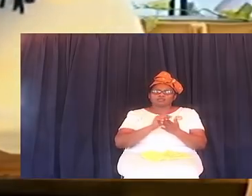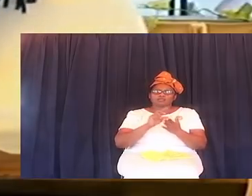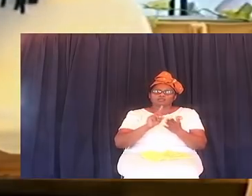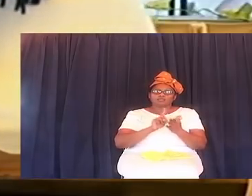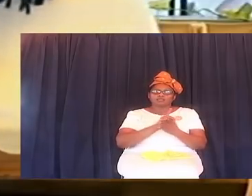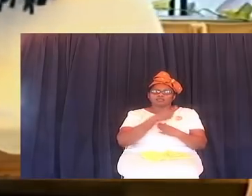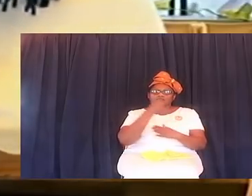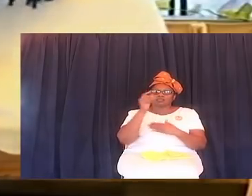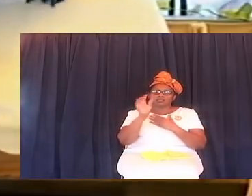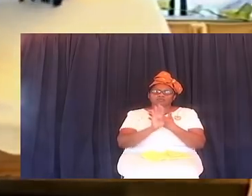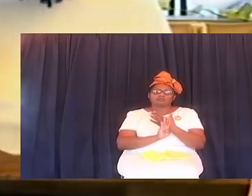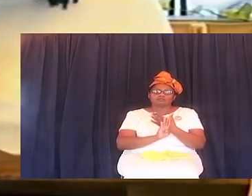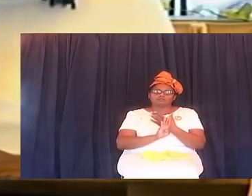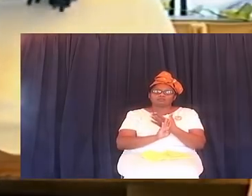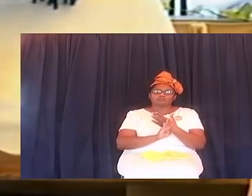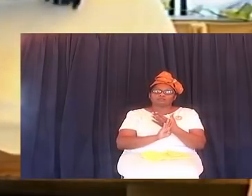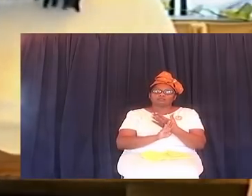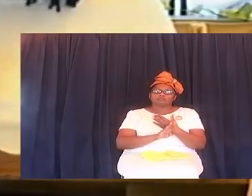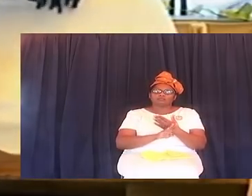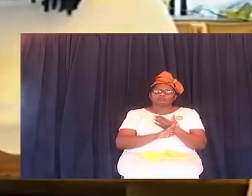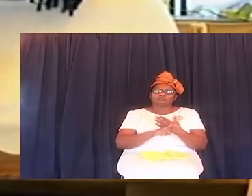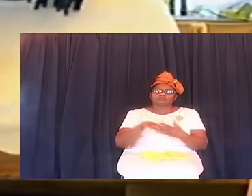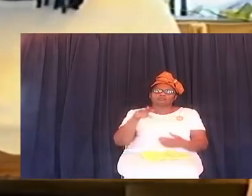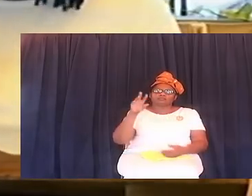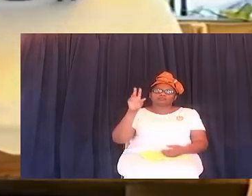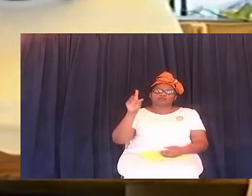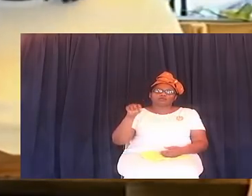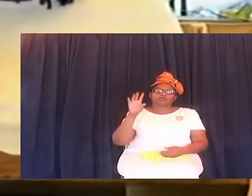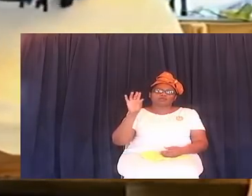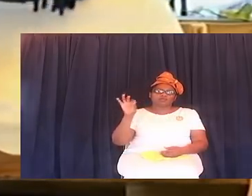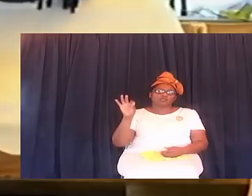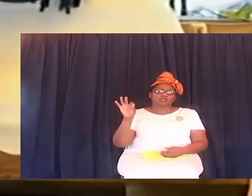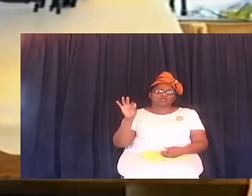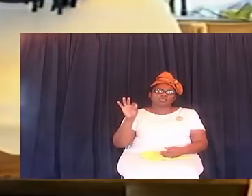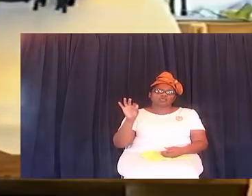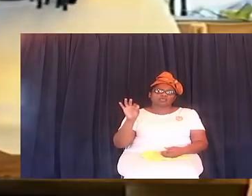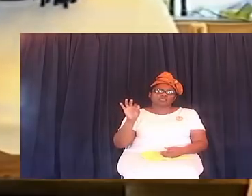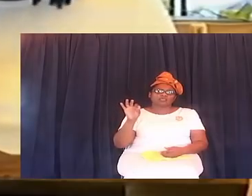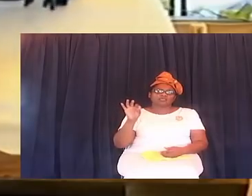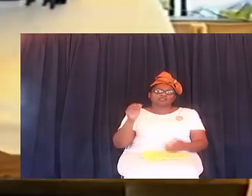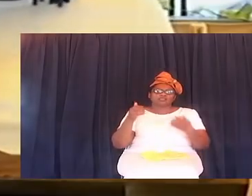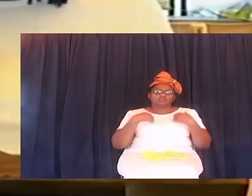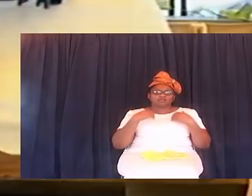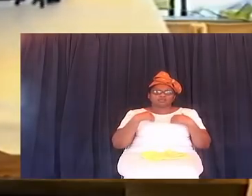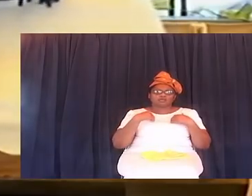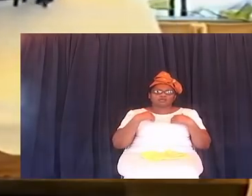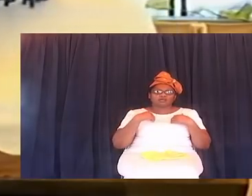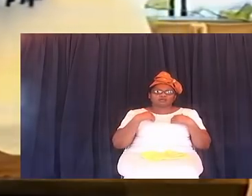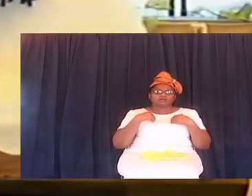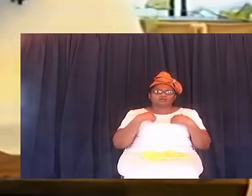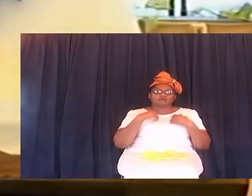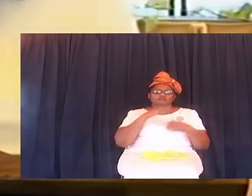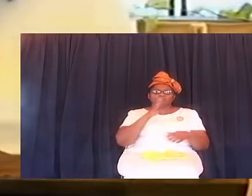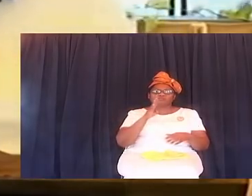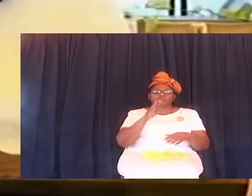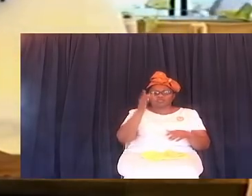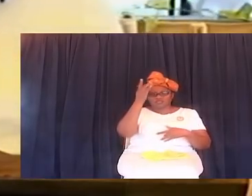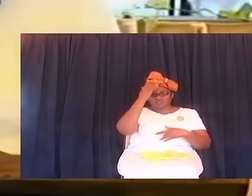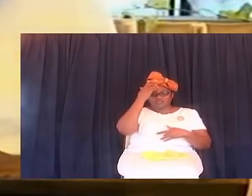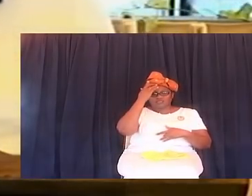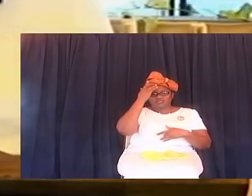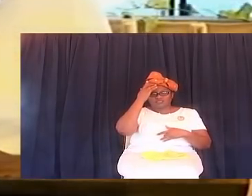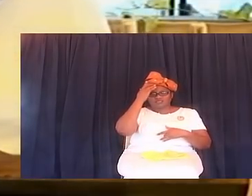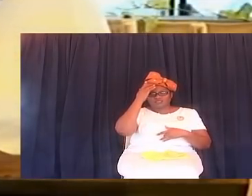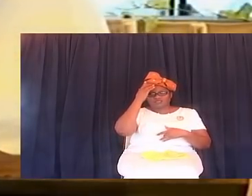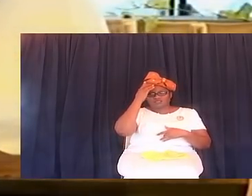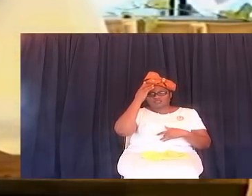2019. But despite these diagnoses, her passion for Christ, her ministry in this church, and her fight for